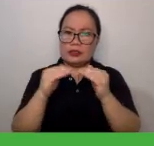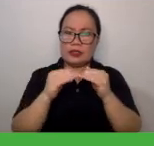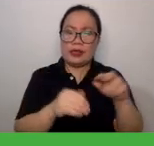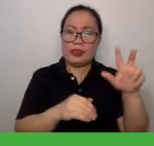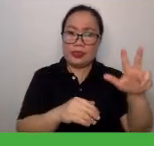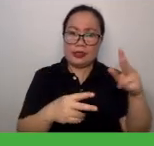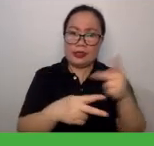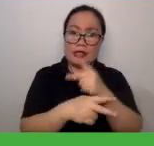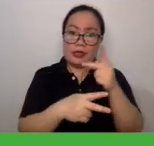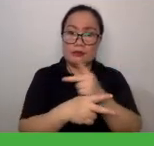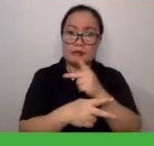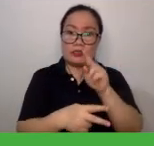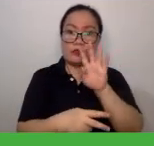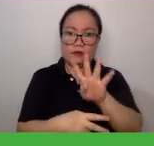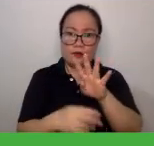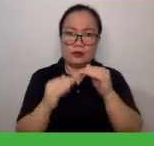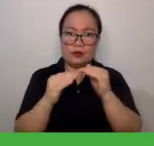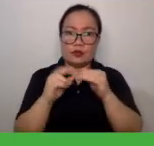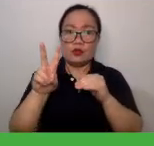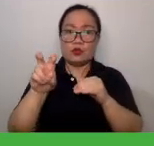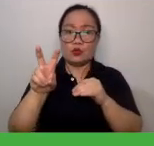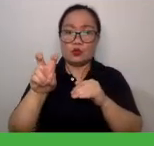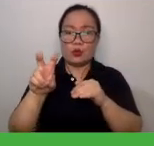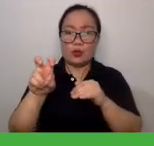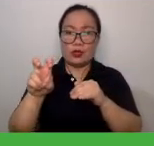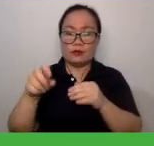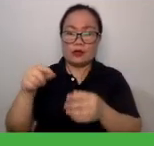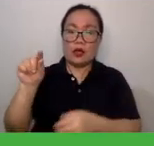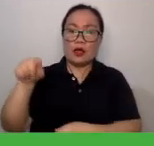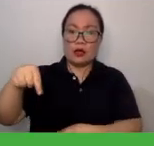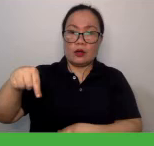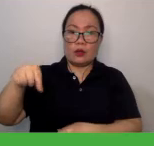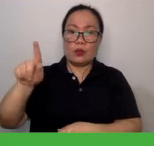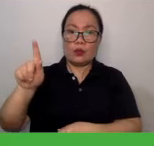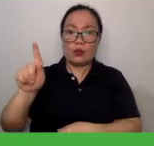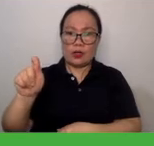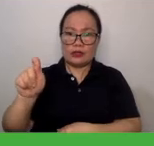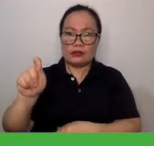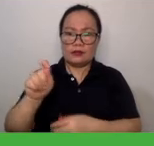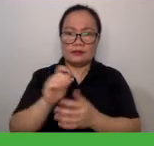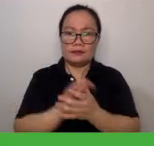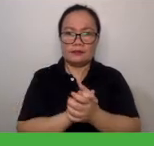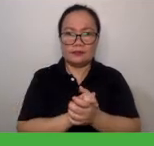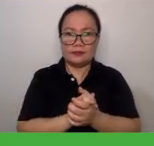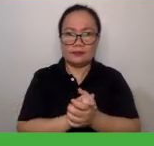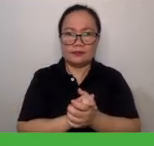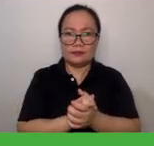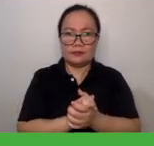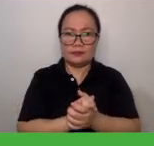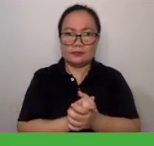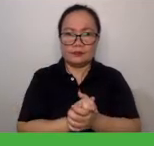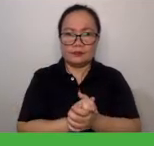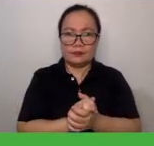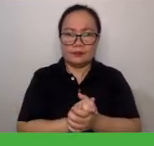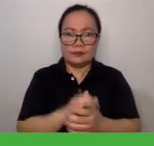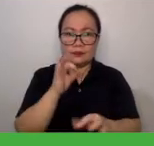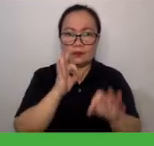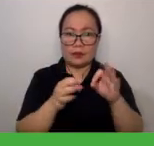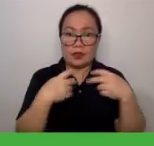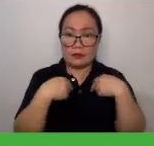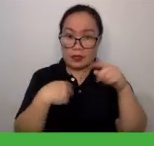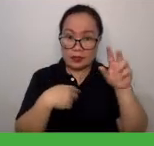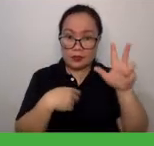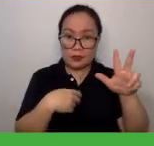3 times 4 lang. That is 12 quarts. Okay, ganun lang siya kadali. So, pag meron kang